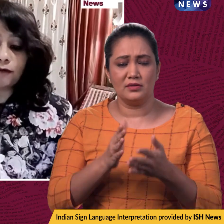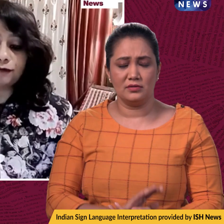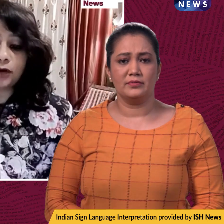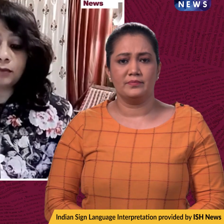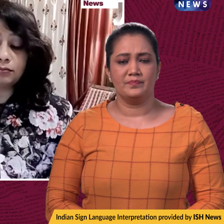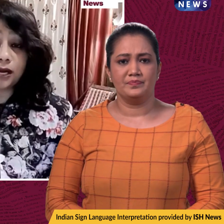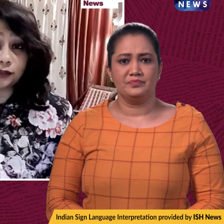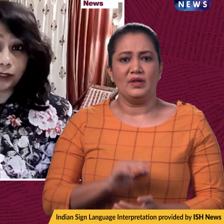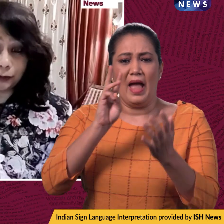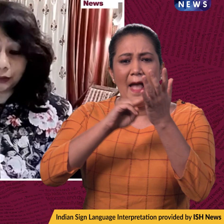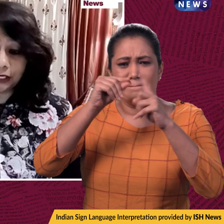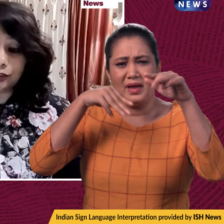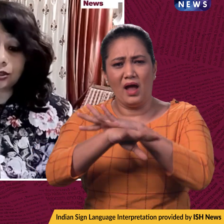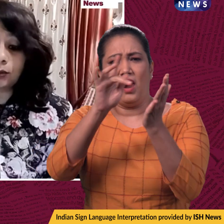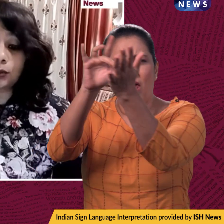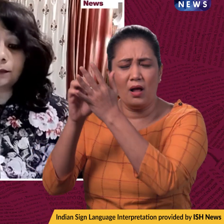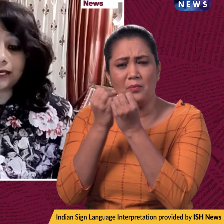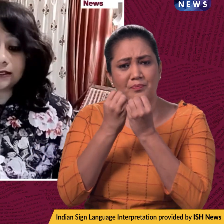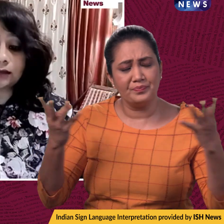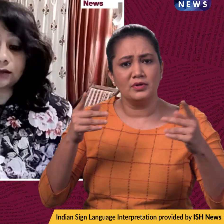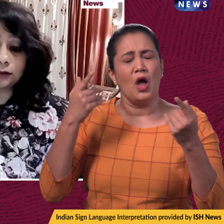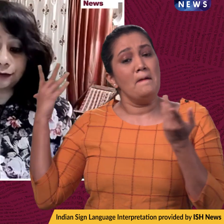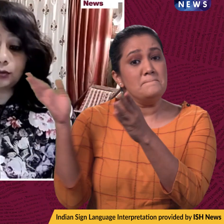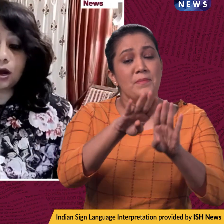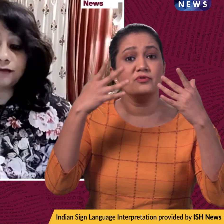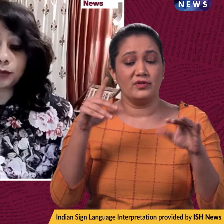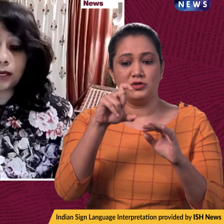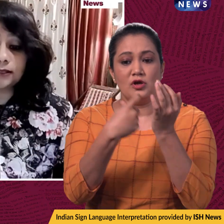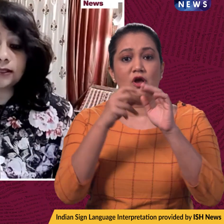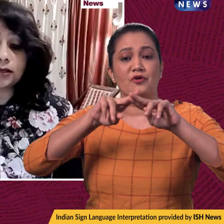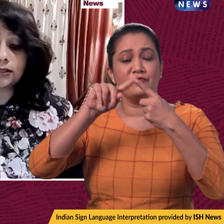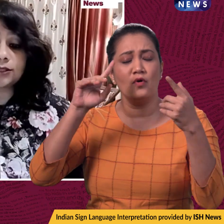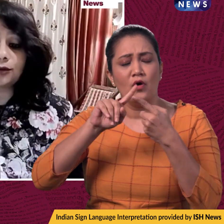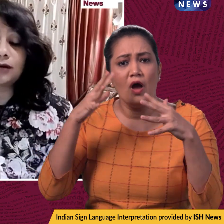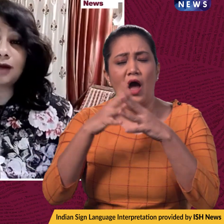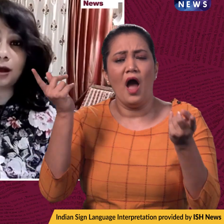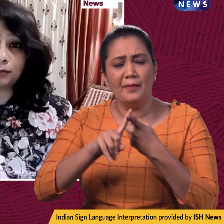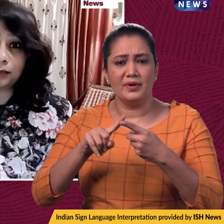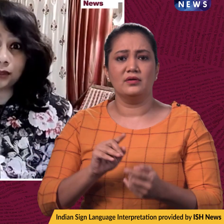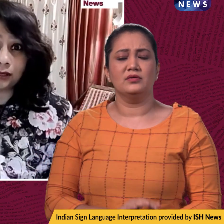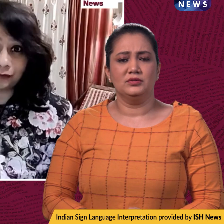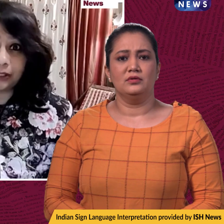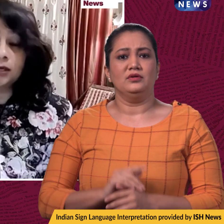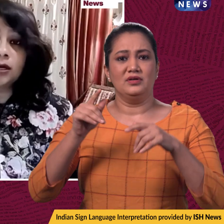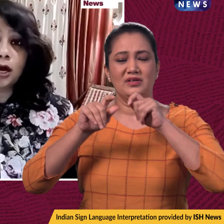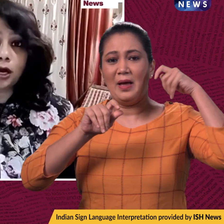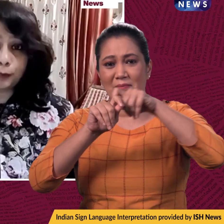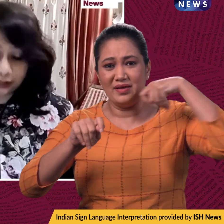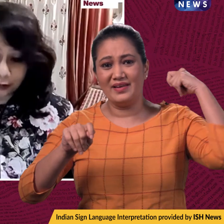parts of Madhya Pradesh were placed under curfew after violence and arson during a Ram